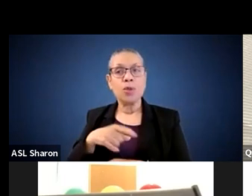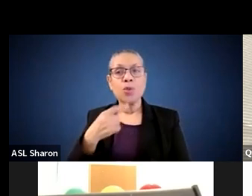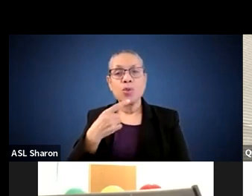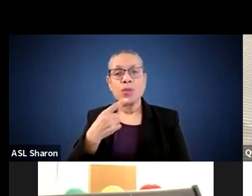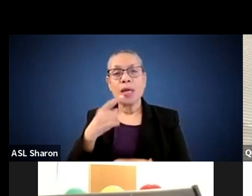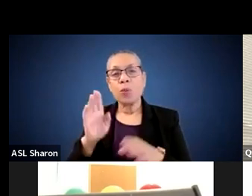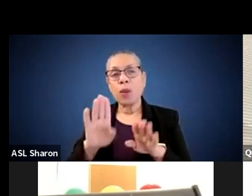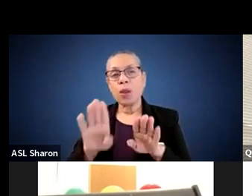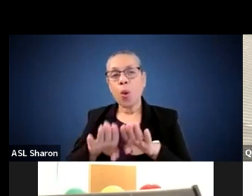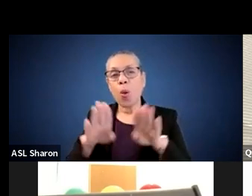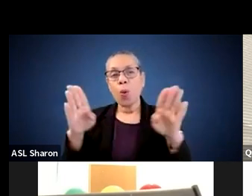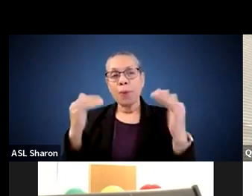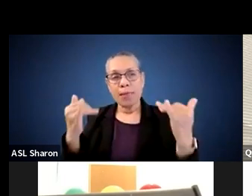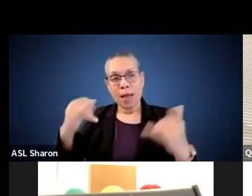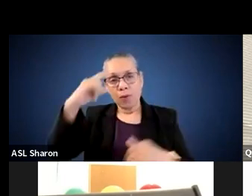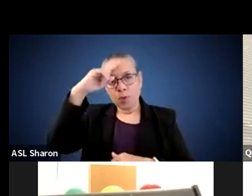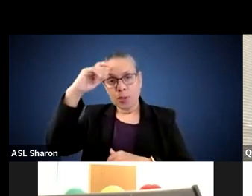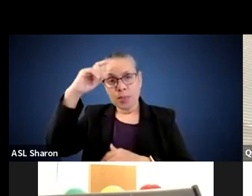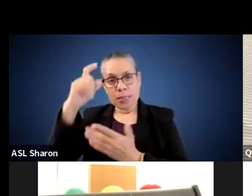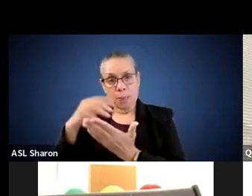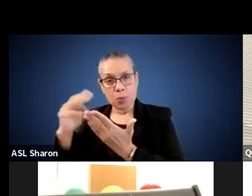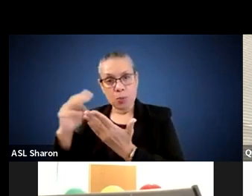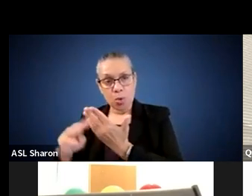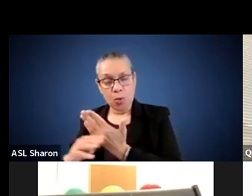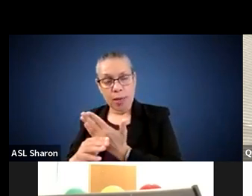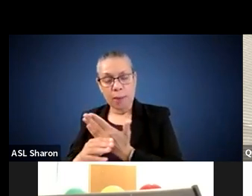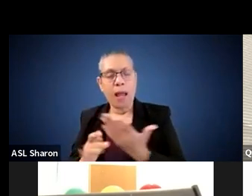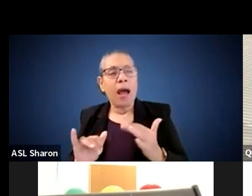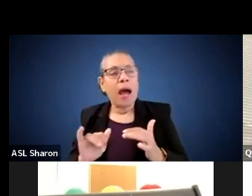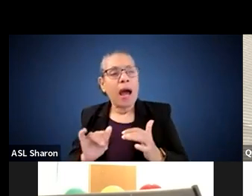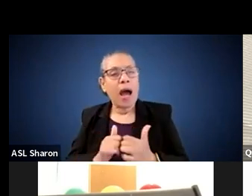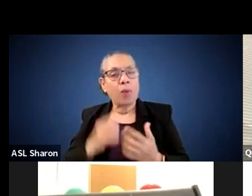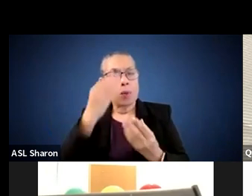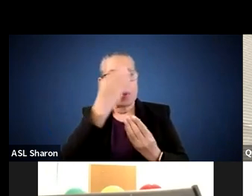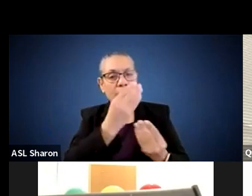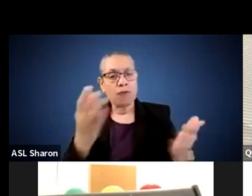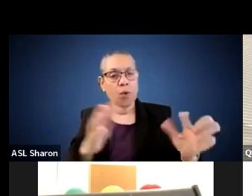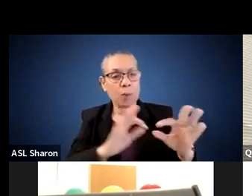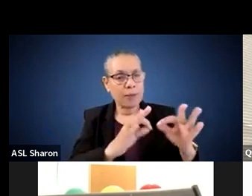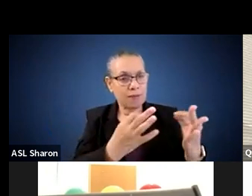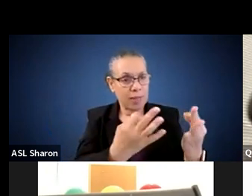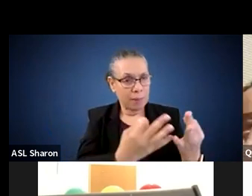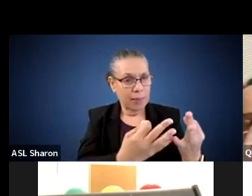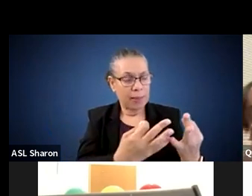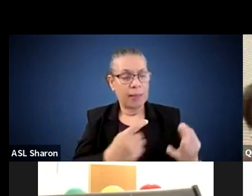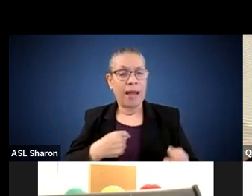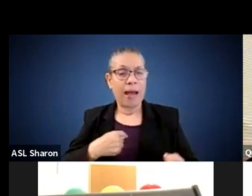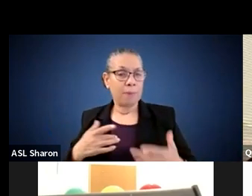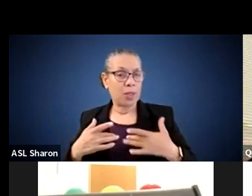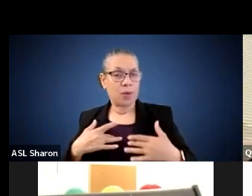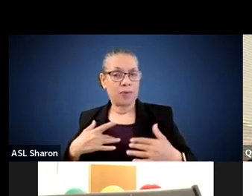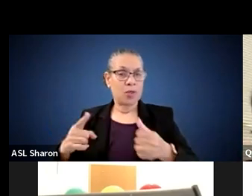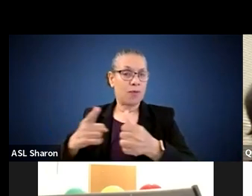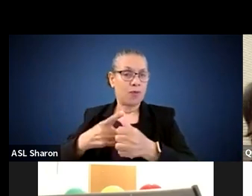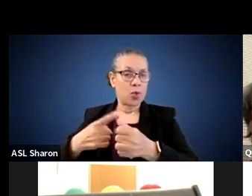enrollment for it now what are we doing to communicate on that particularly Outreach I always get nervous when it's you know kind of first come